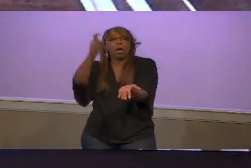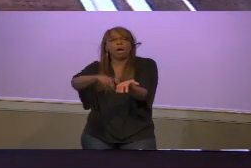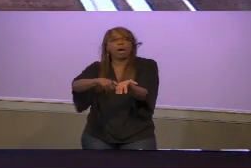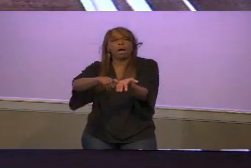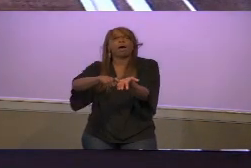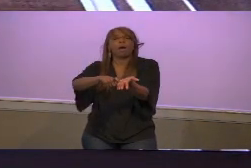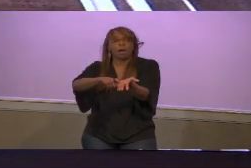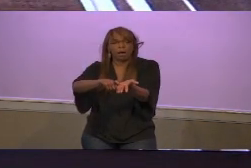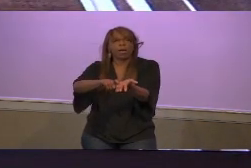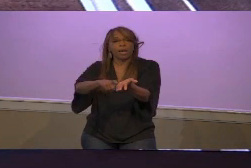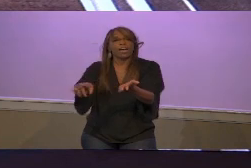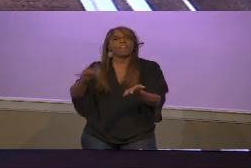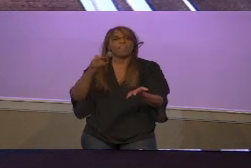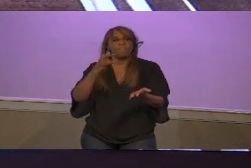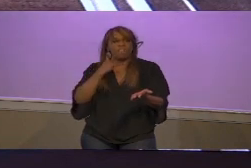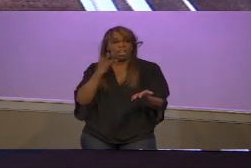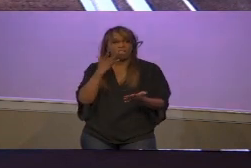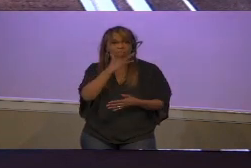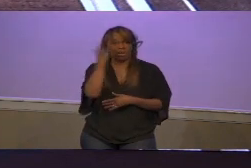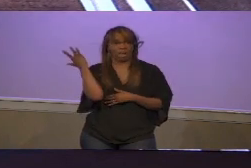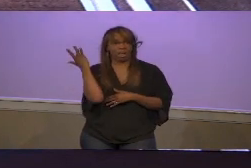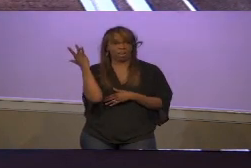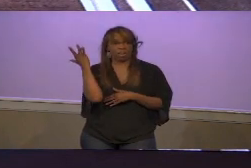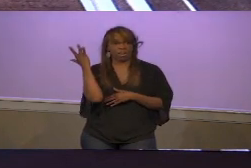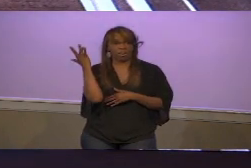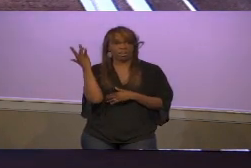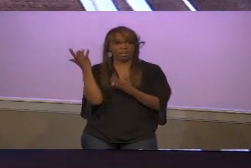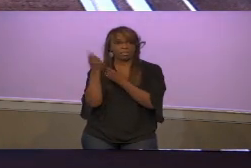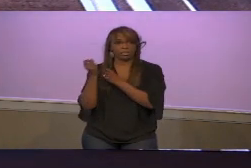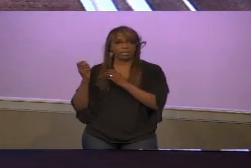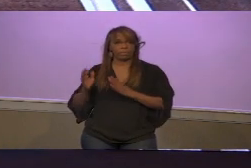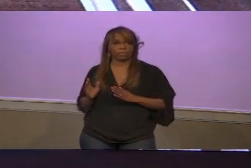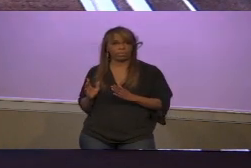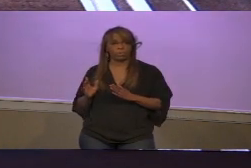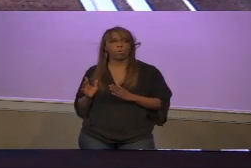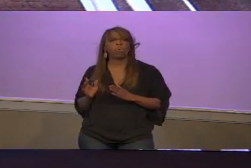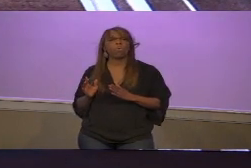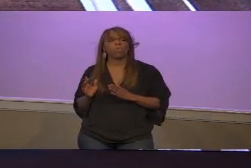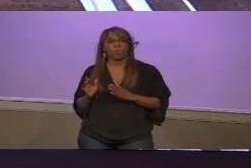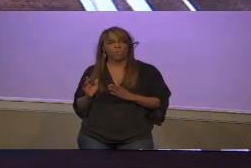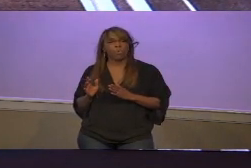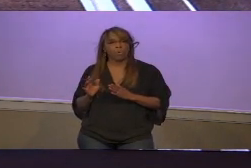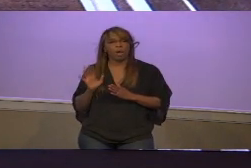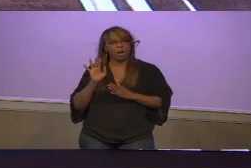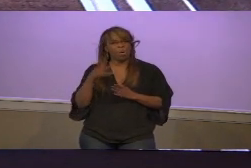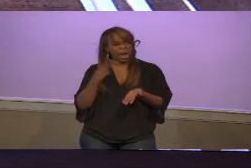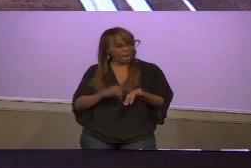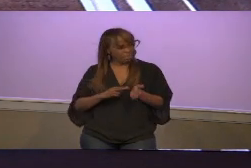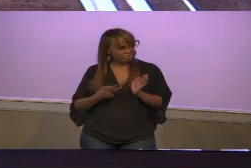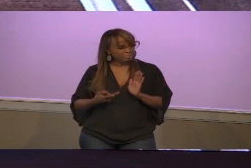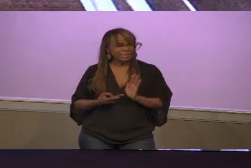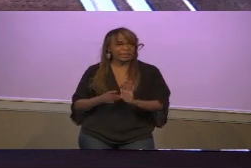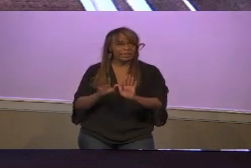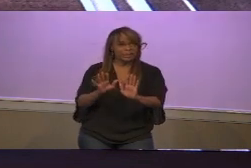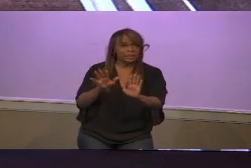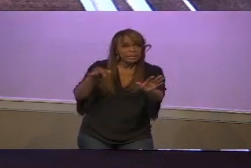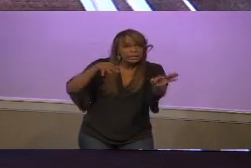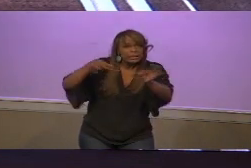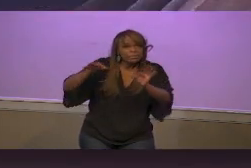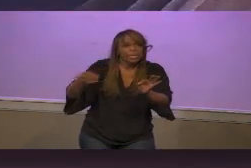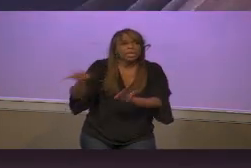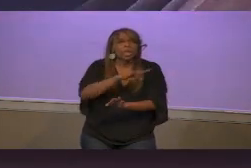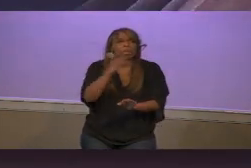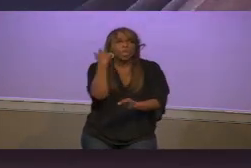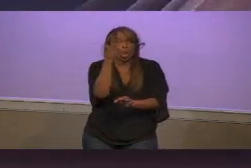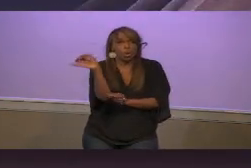had a selective Savior. Yes, a selective Savior. By that, I mean, they looked at